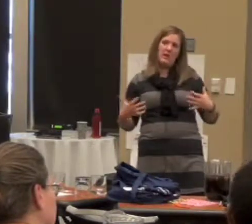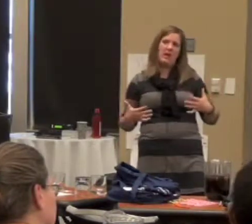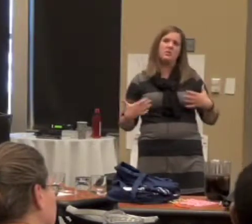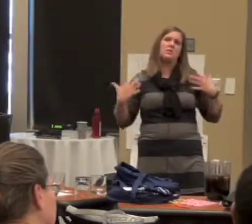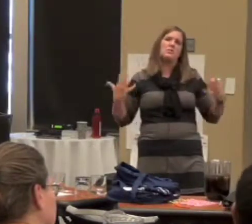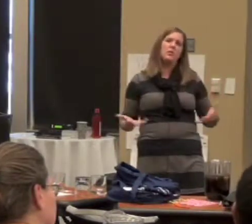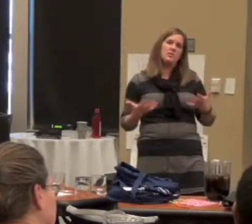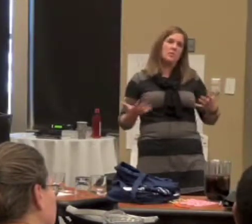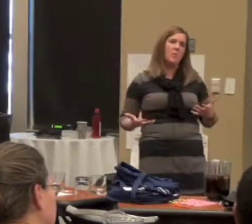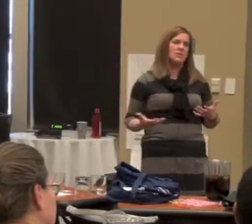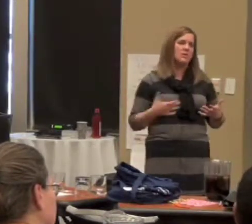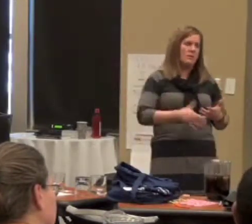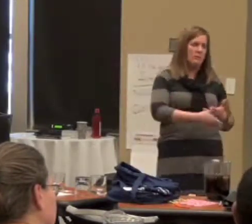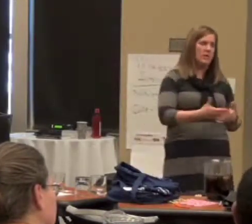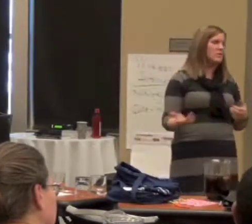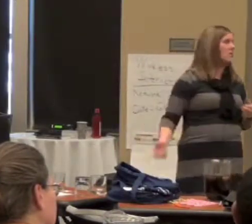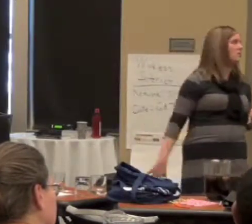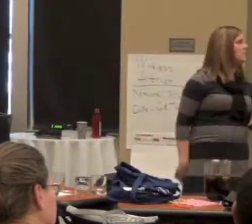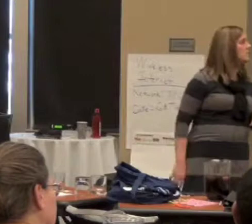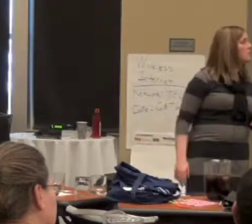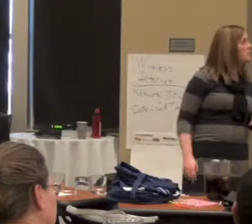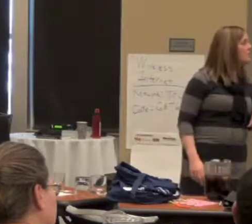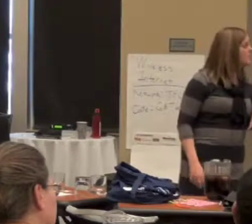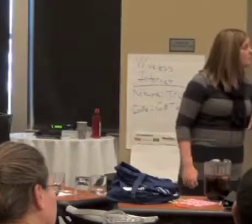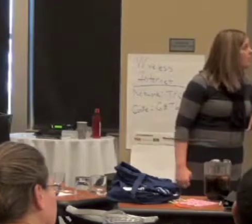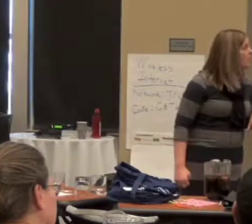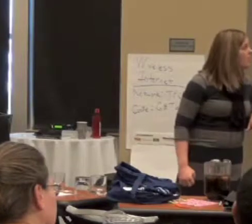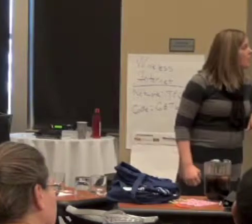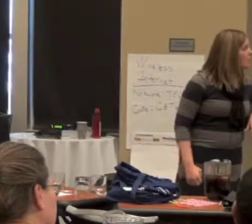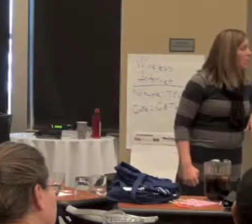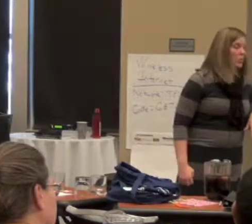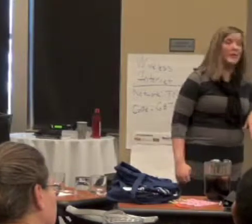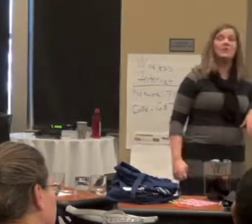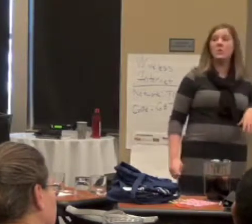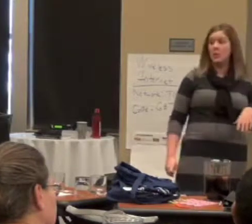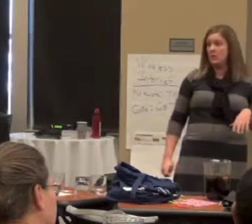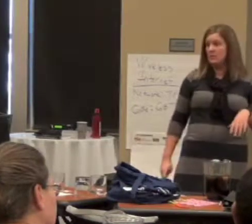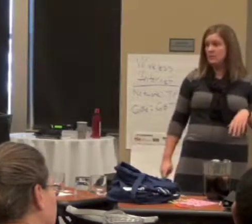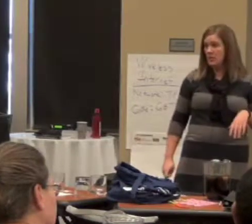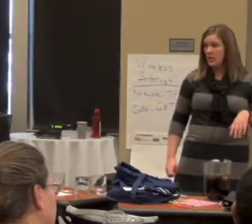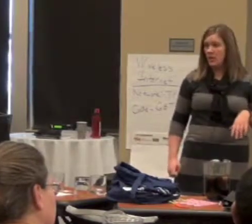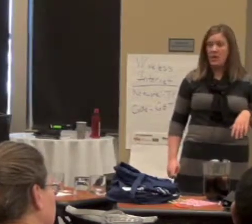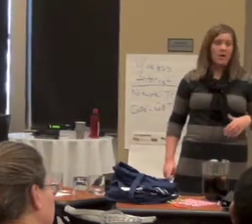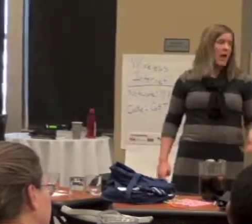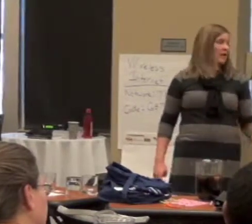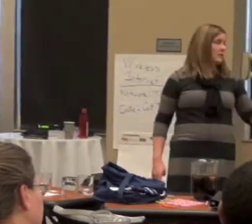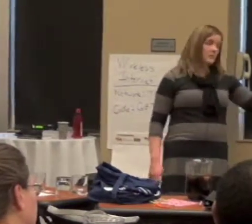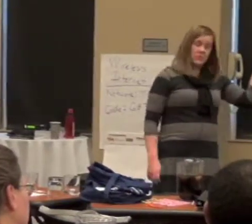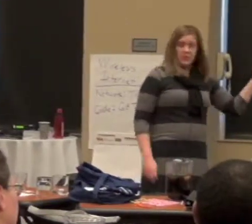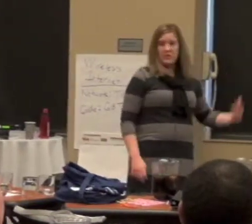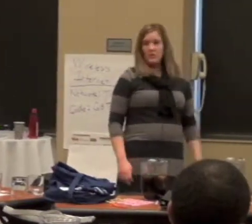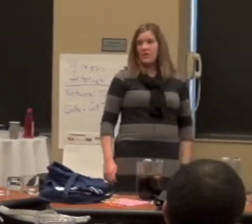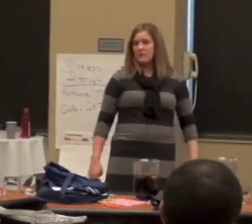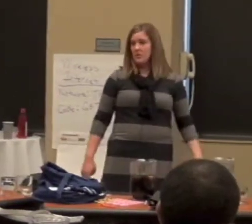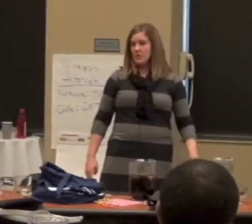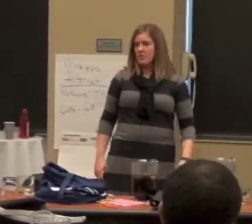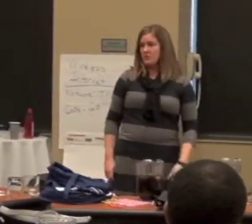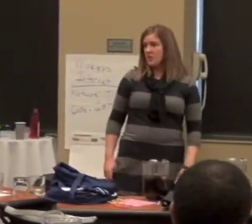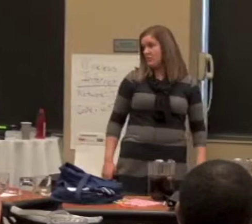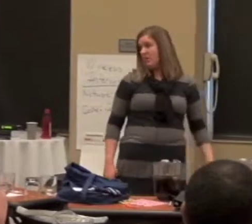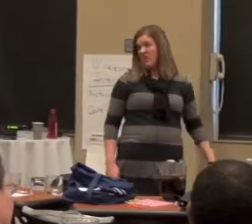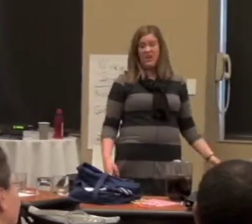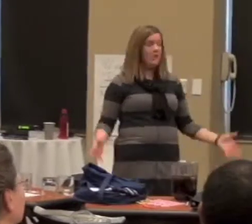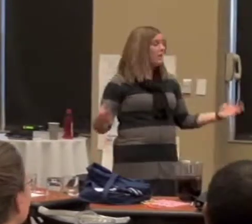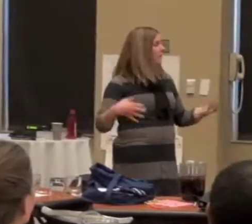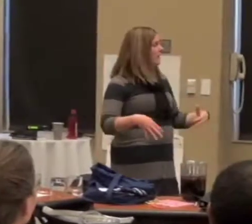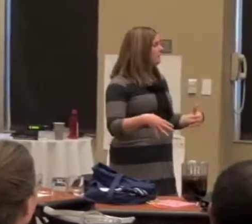make connections and put supports in place for our students. Great tools. I can do full day trainings on